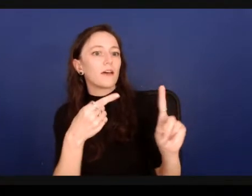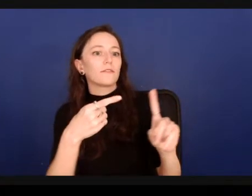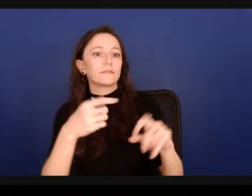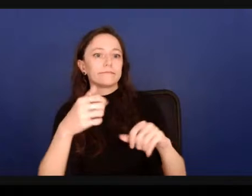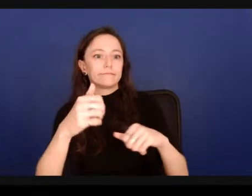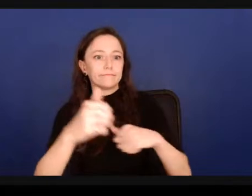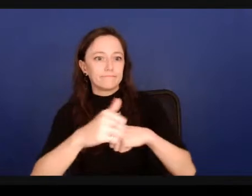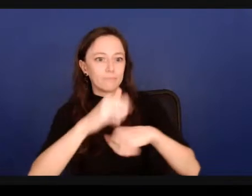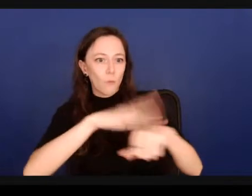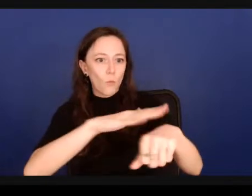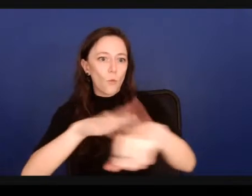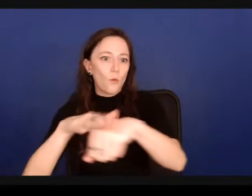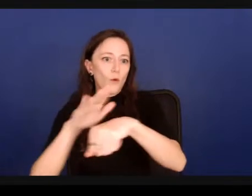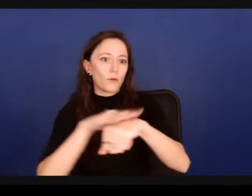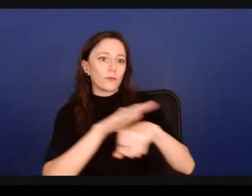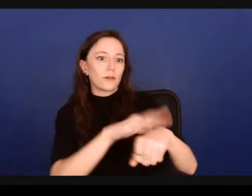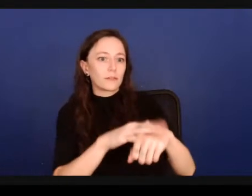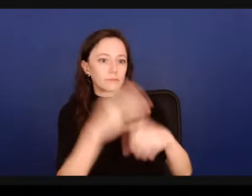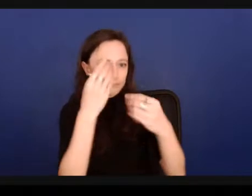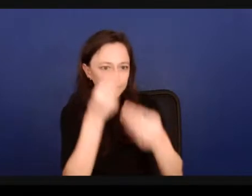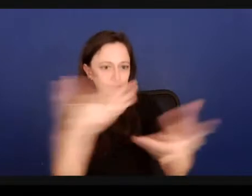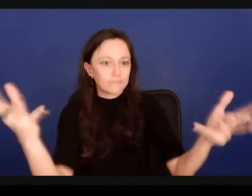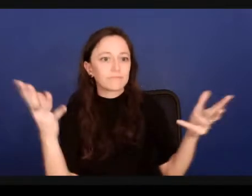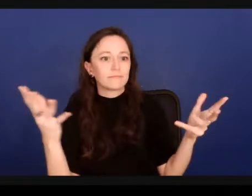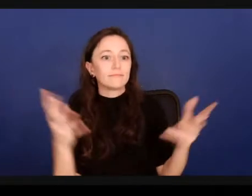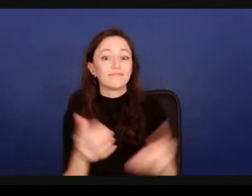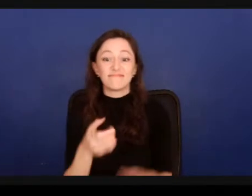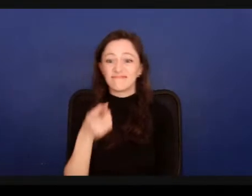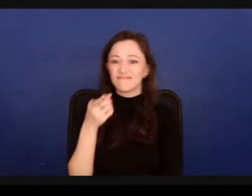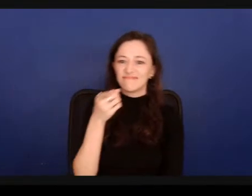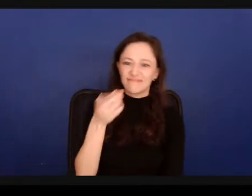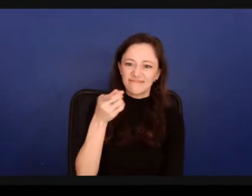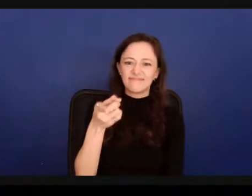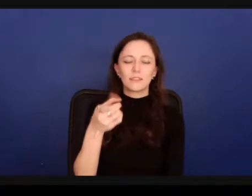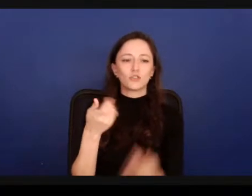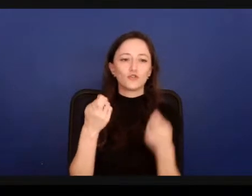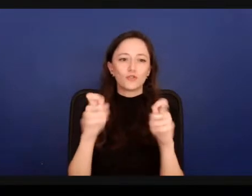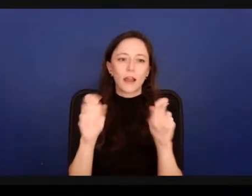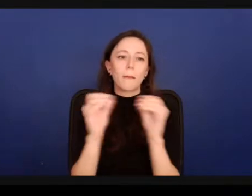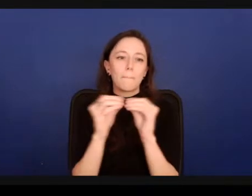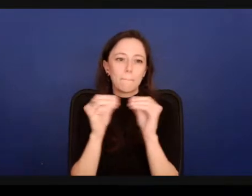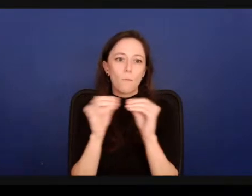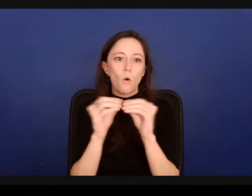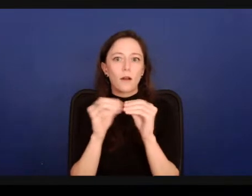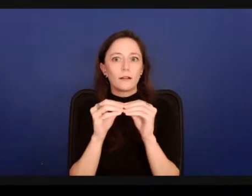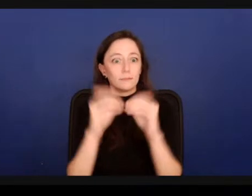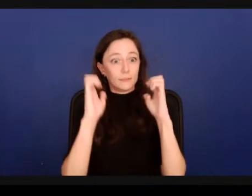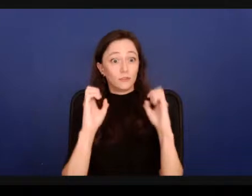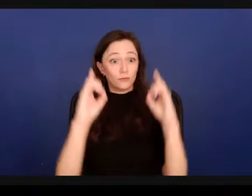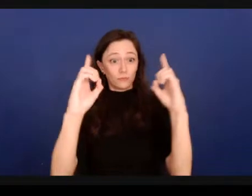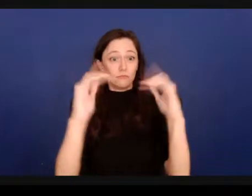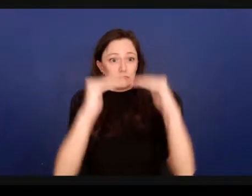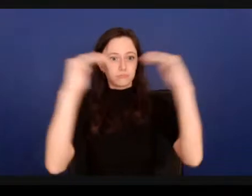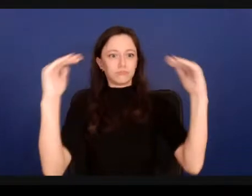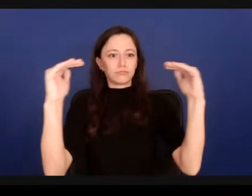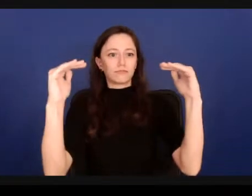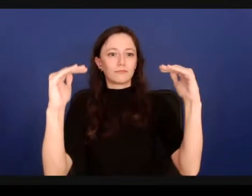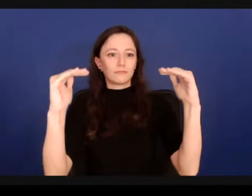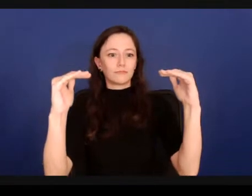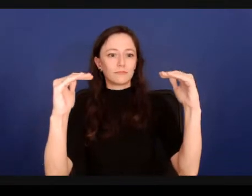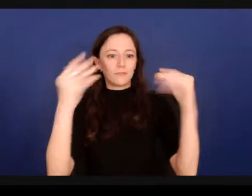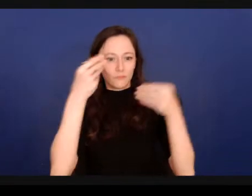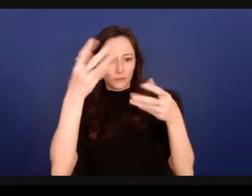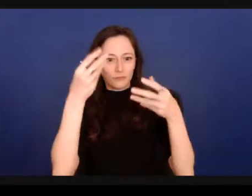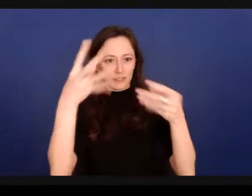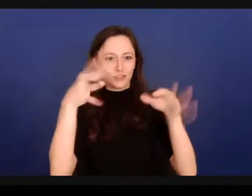And they might be trying to educate in a more academic sense, where, well, here's an interesting term and here's another interesting term, and they do define